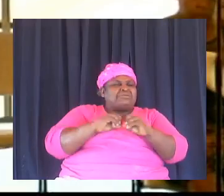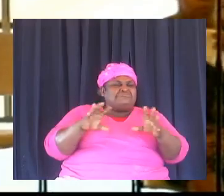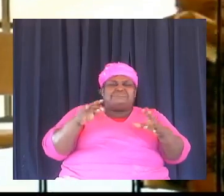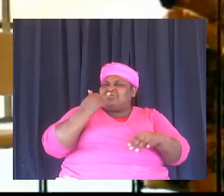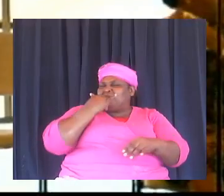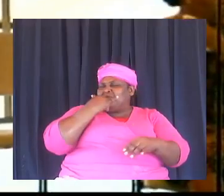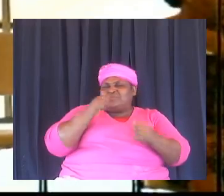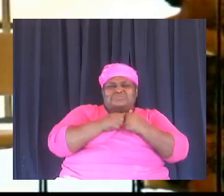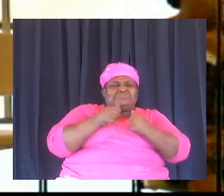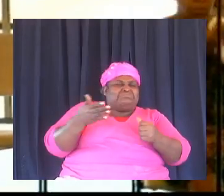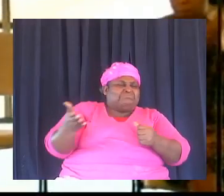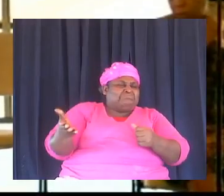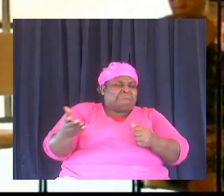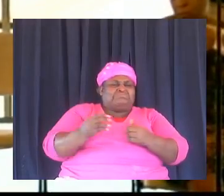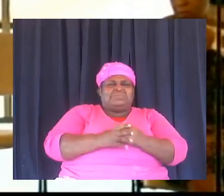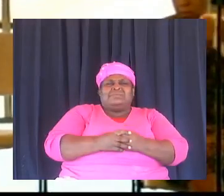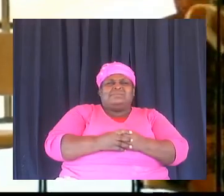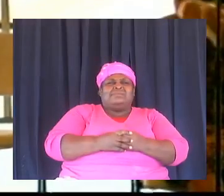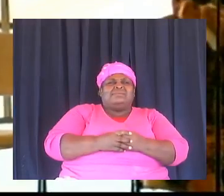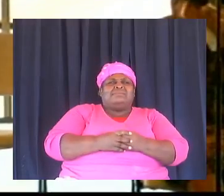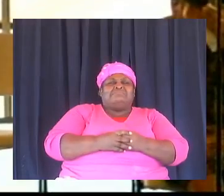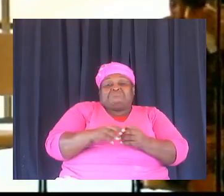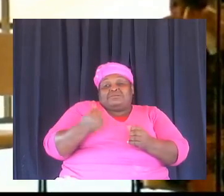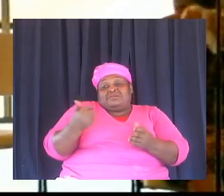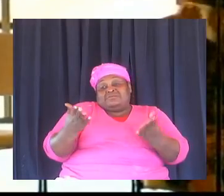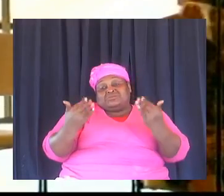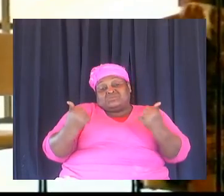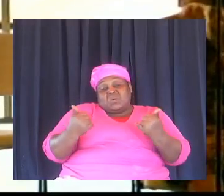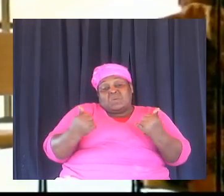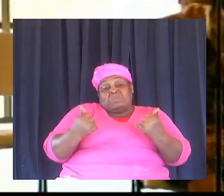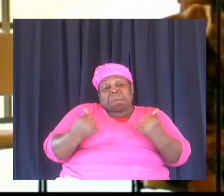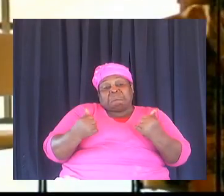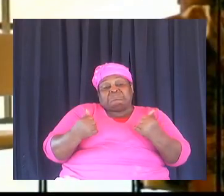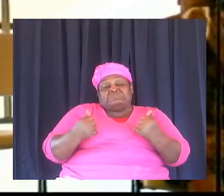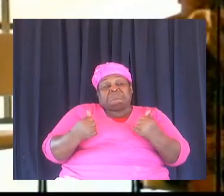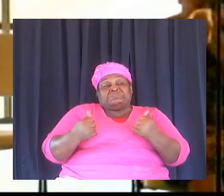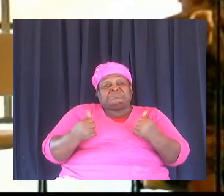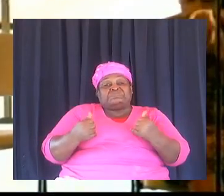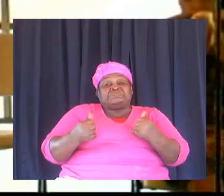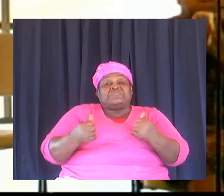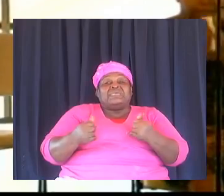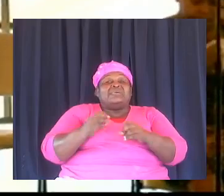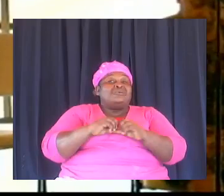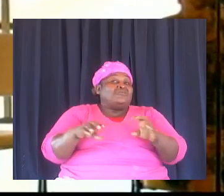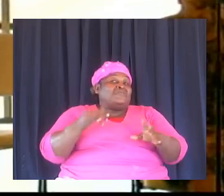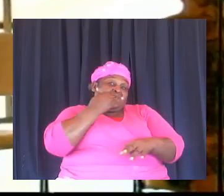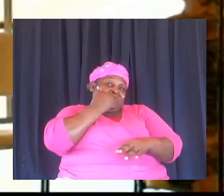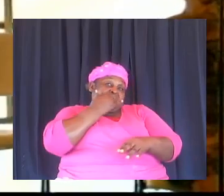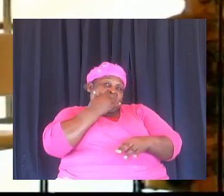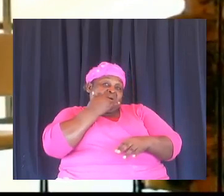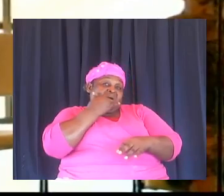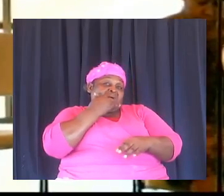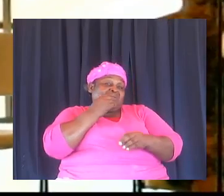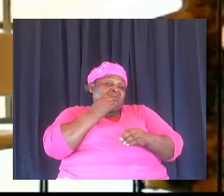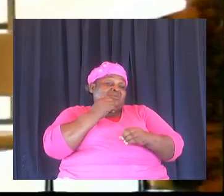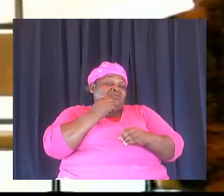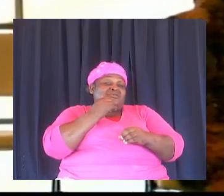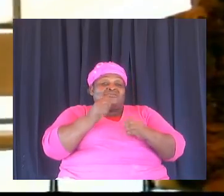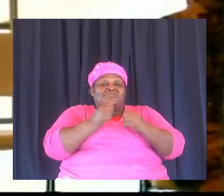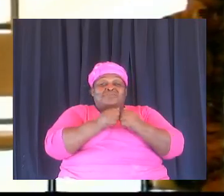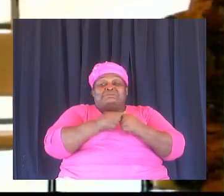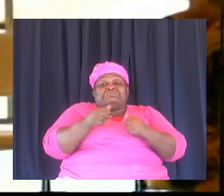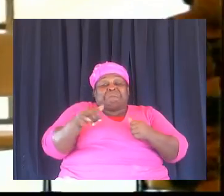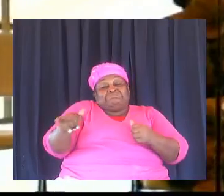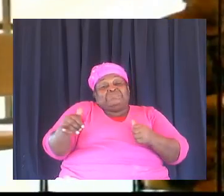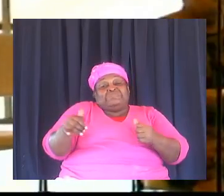were others who would come. And nothing is wrong with that also. In fact, we love when